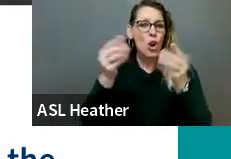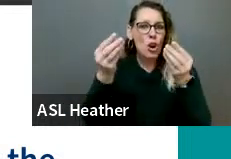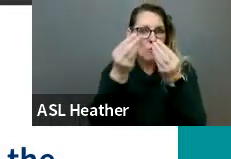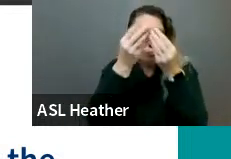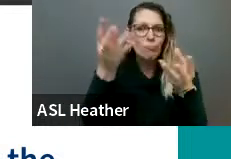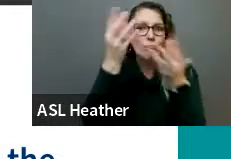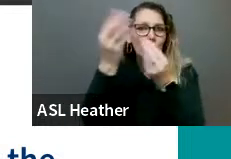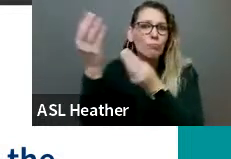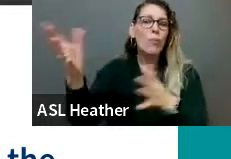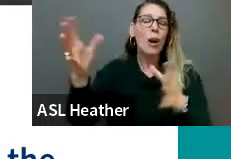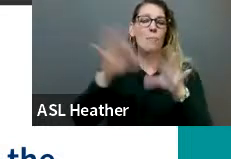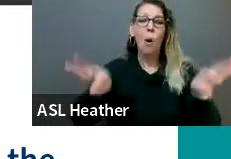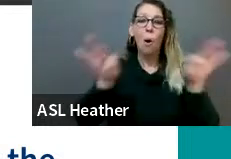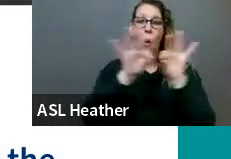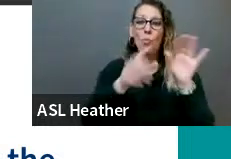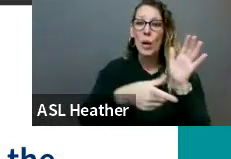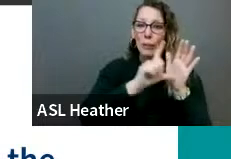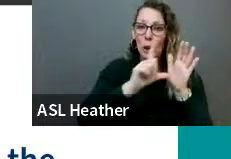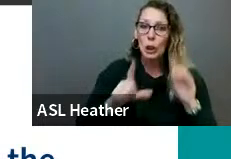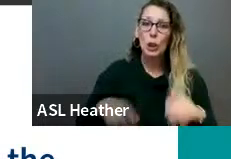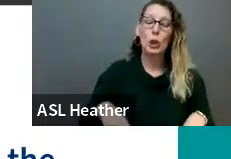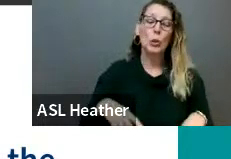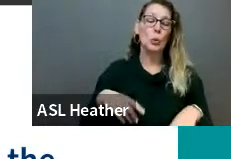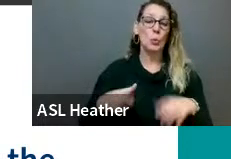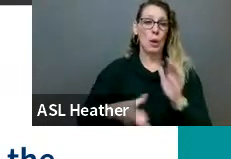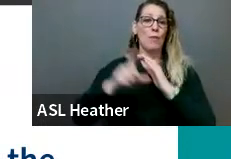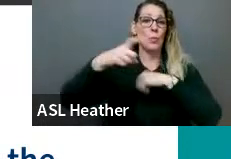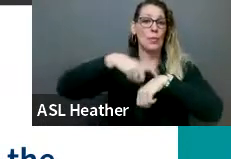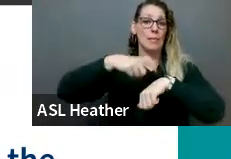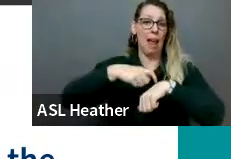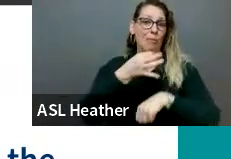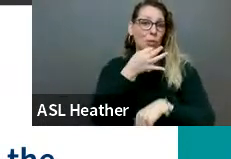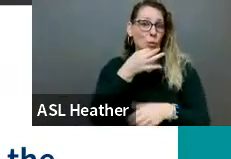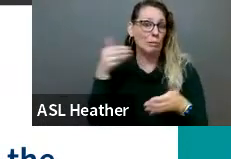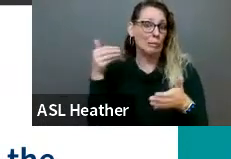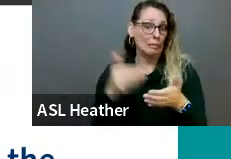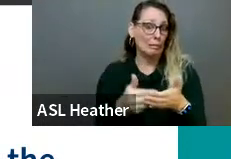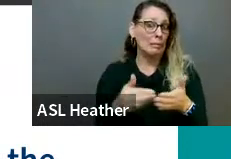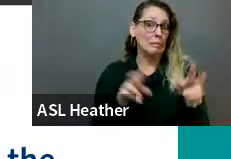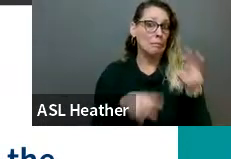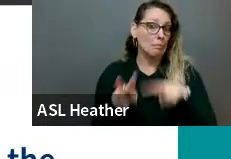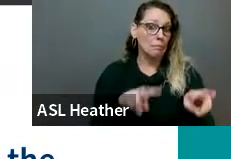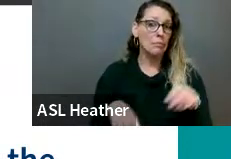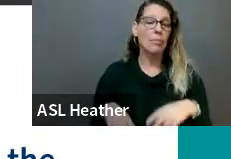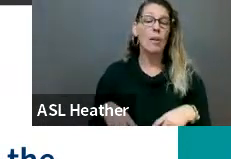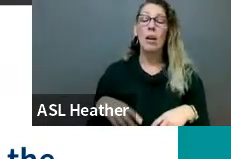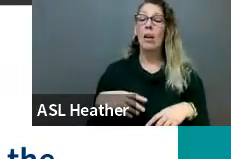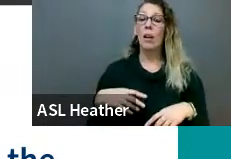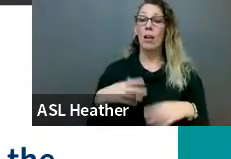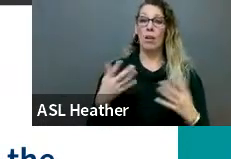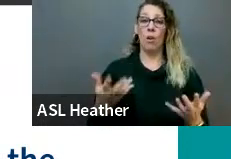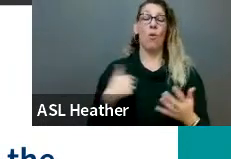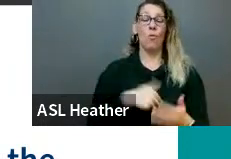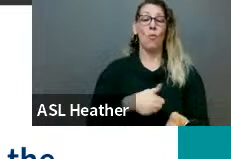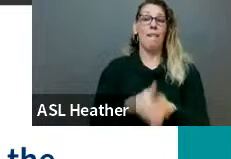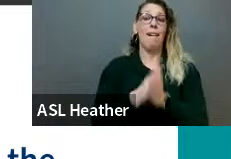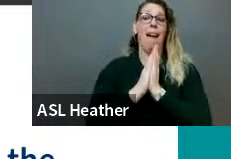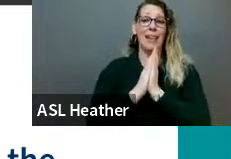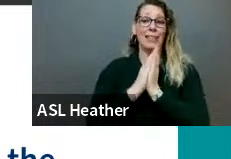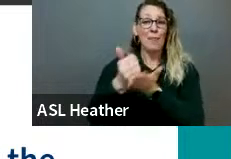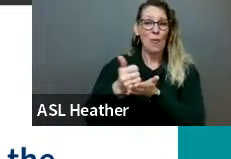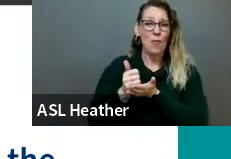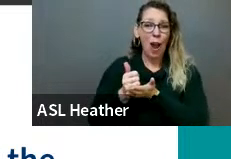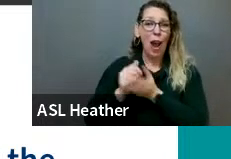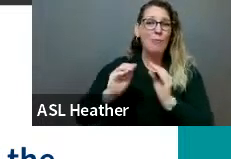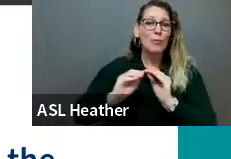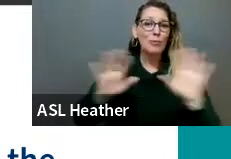important public review period that's coming up. So we're asking for help to spread